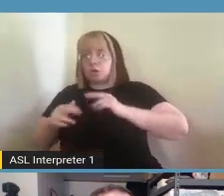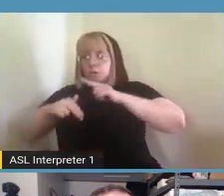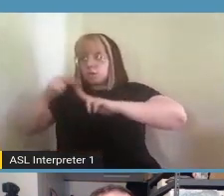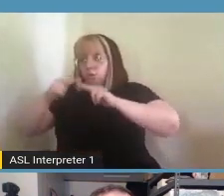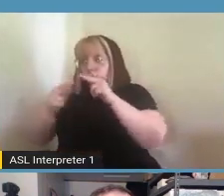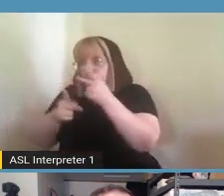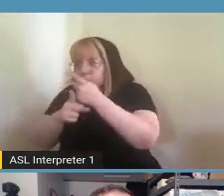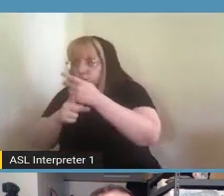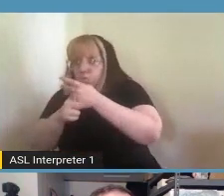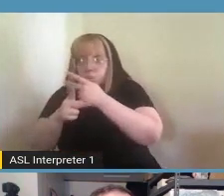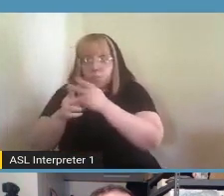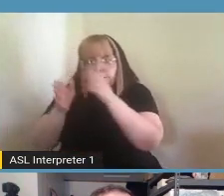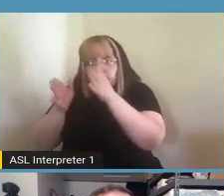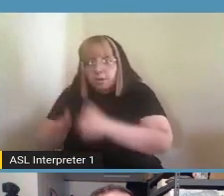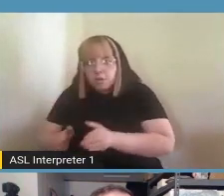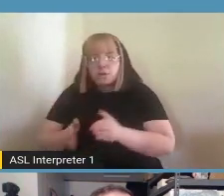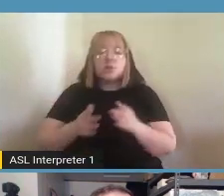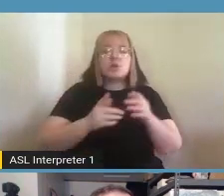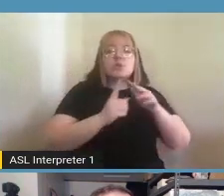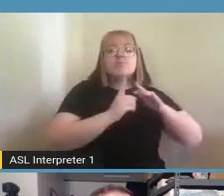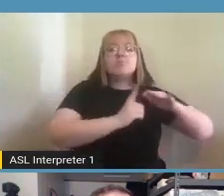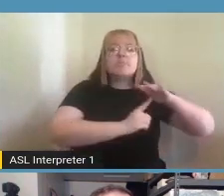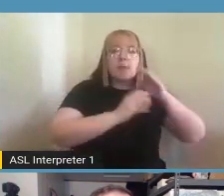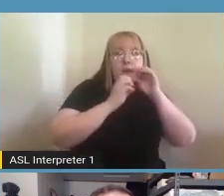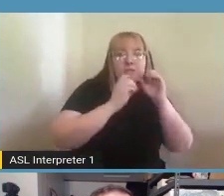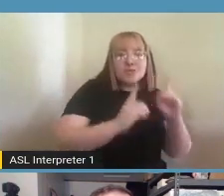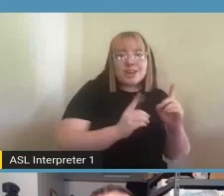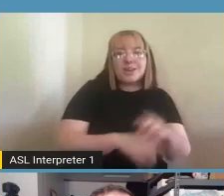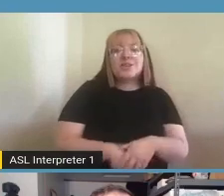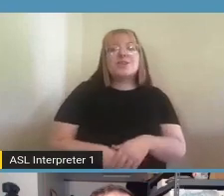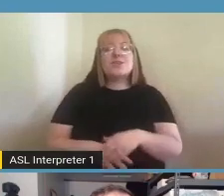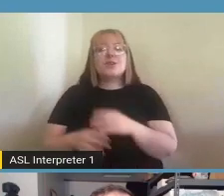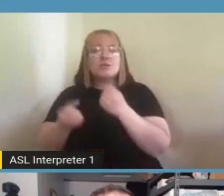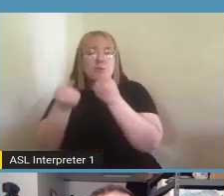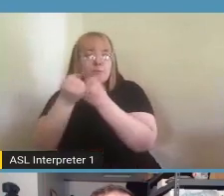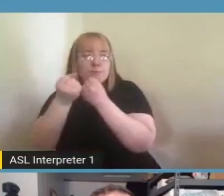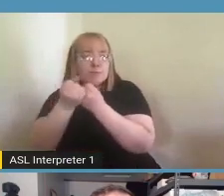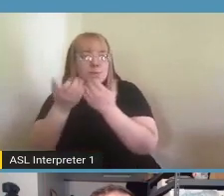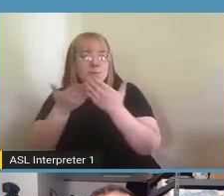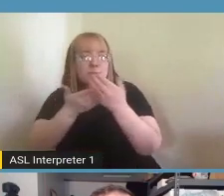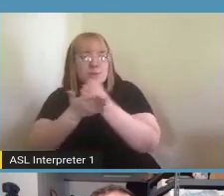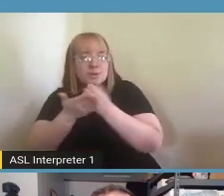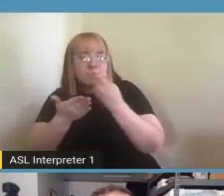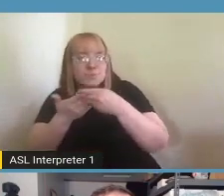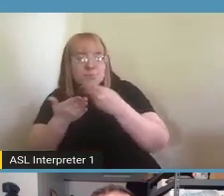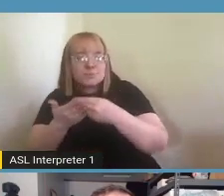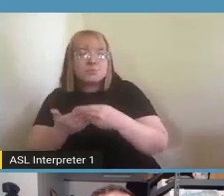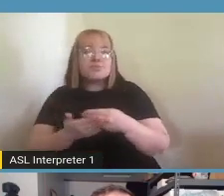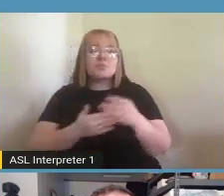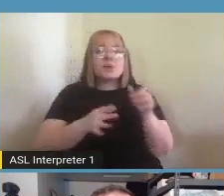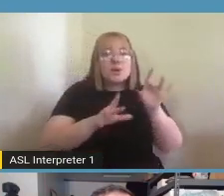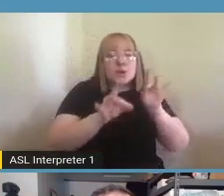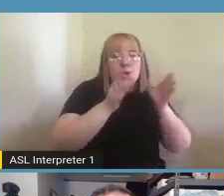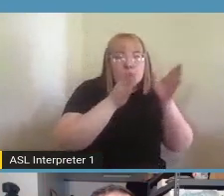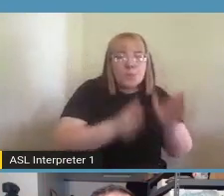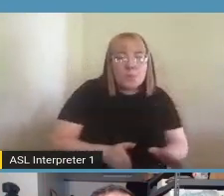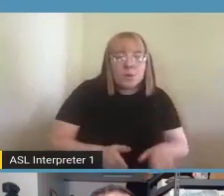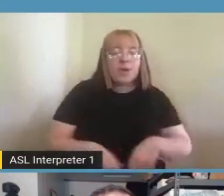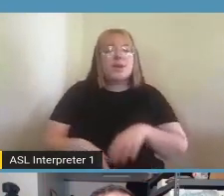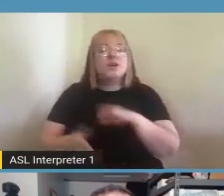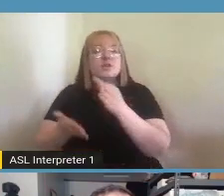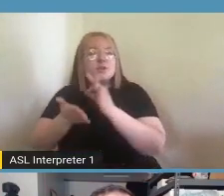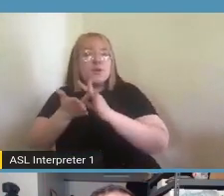handlers, gallery educators, fundraisers, accessibility advocates, curators, the financial arm of